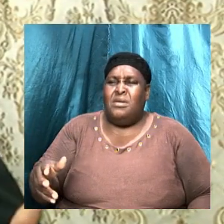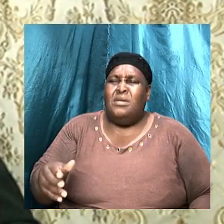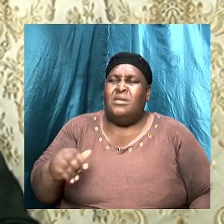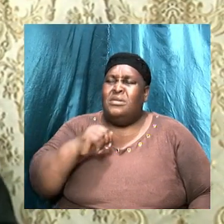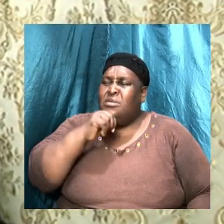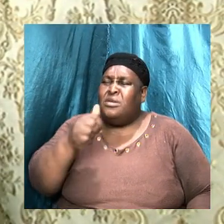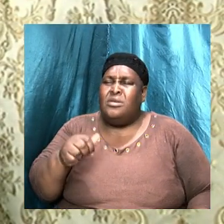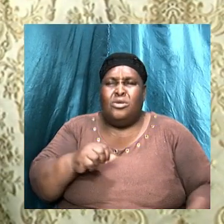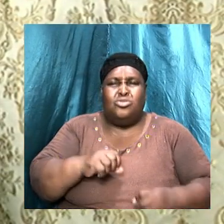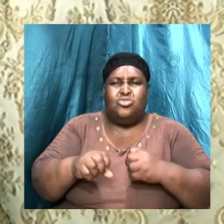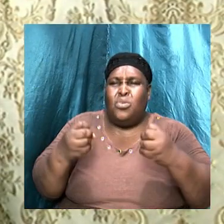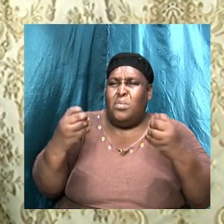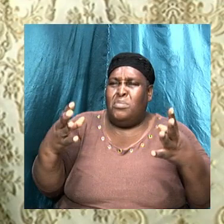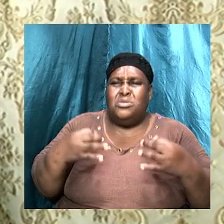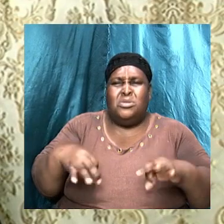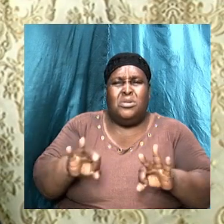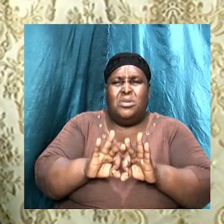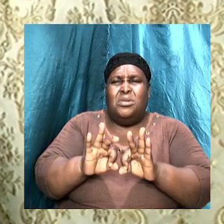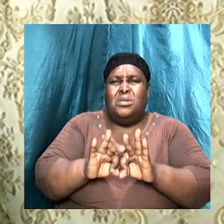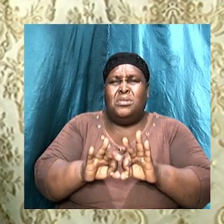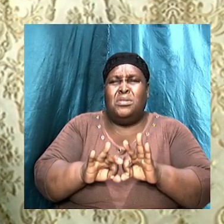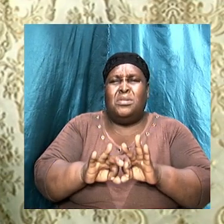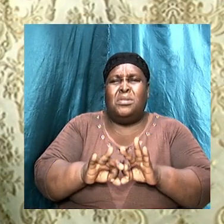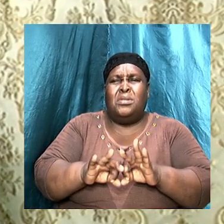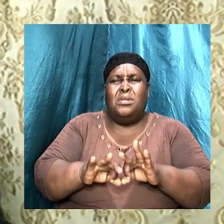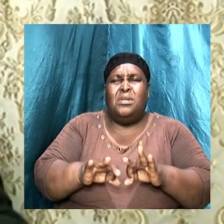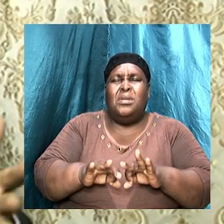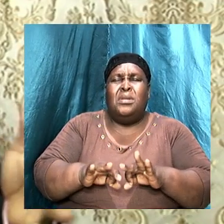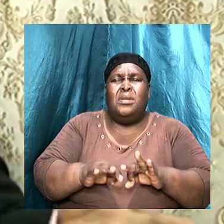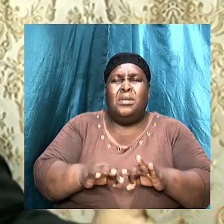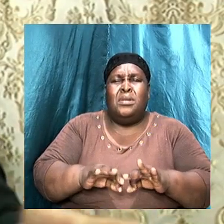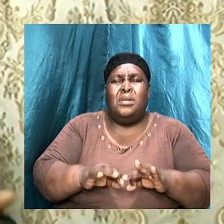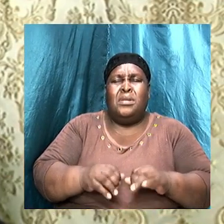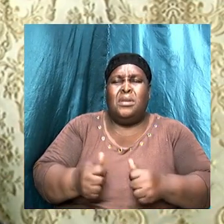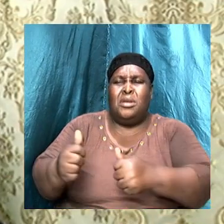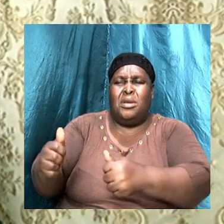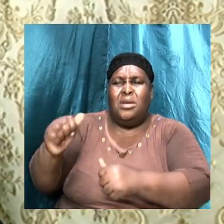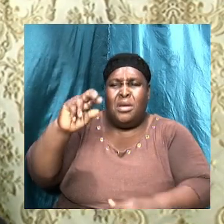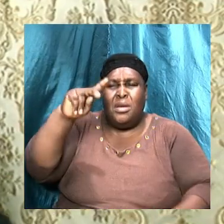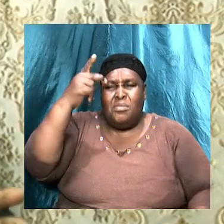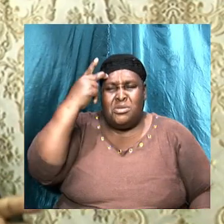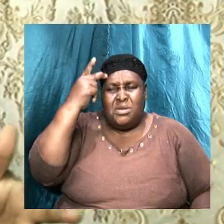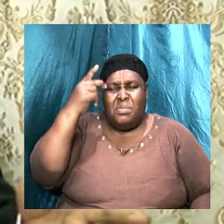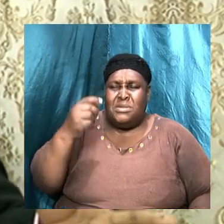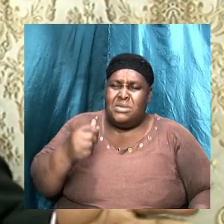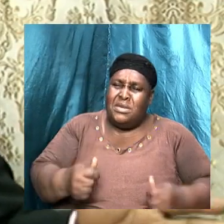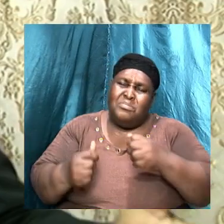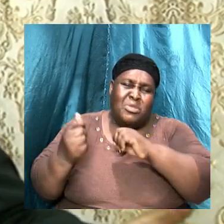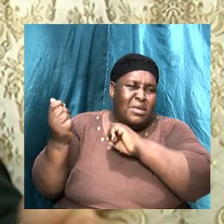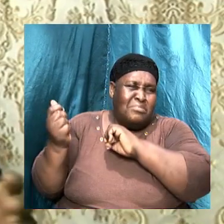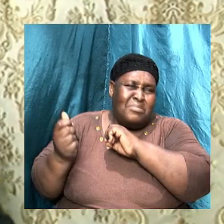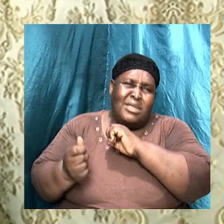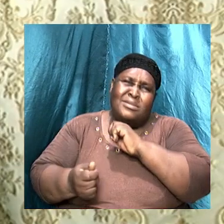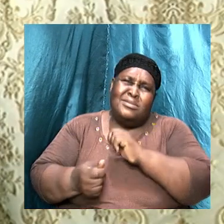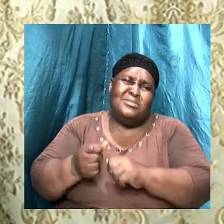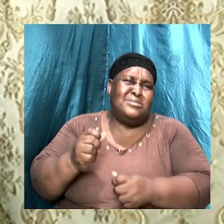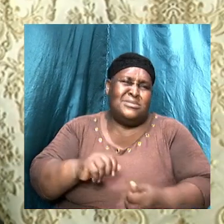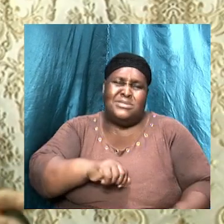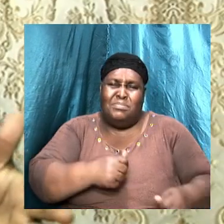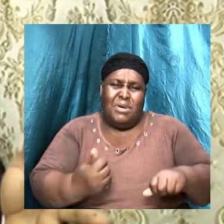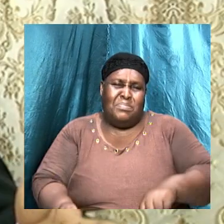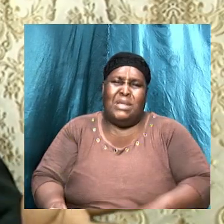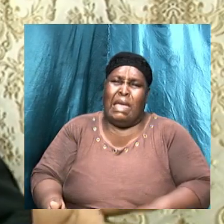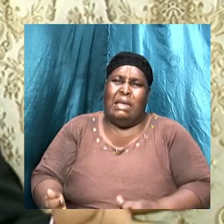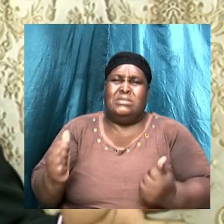important, then the apostle Paul would say, look here, alright, since you're baptized already, you're immersed in water already,